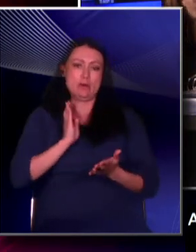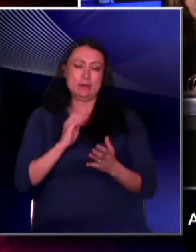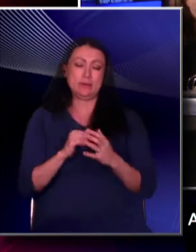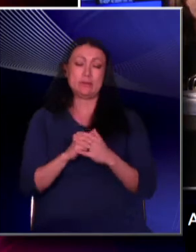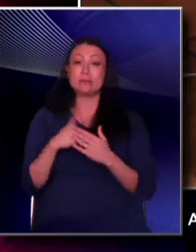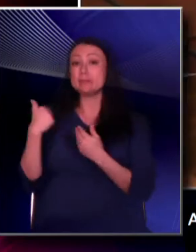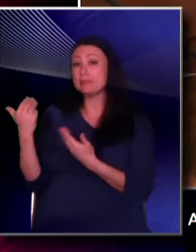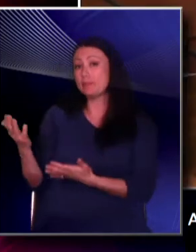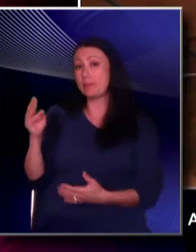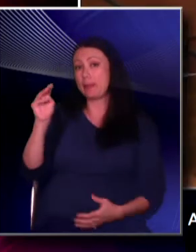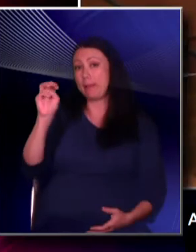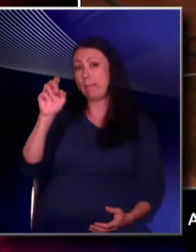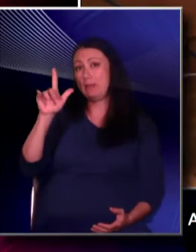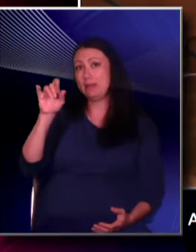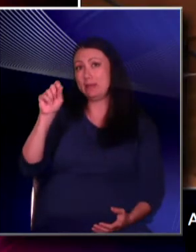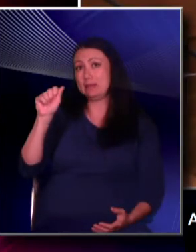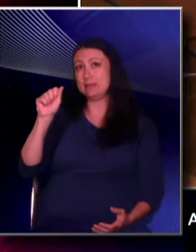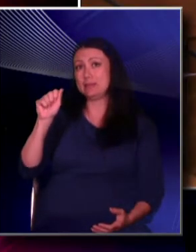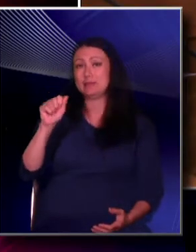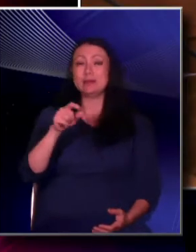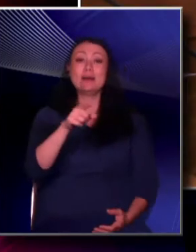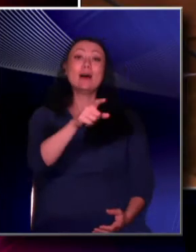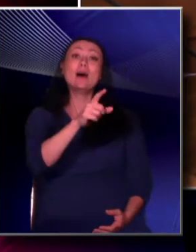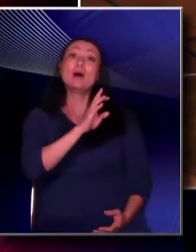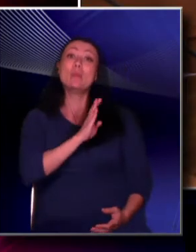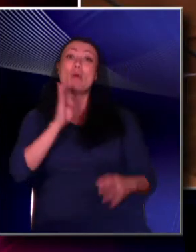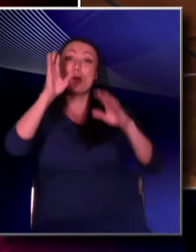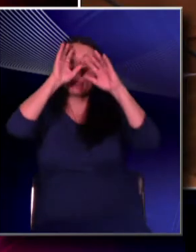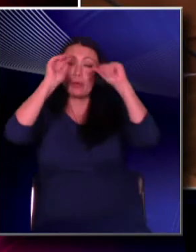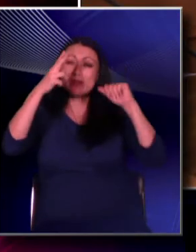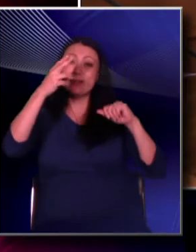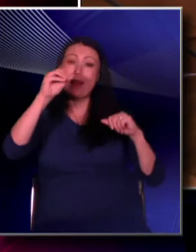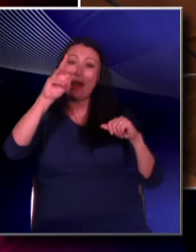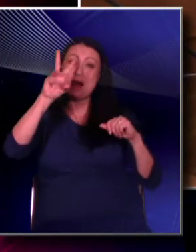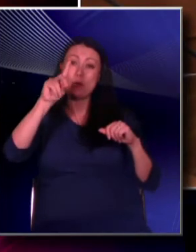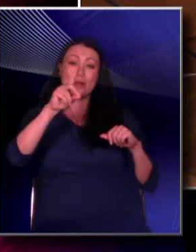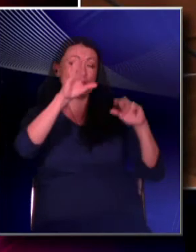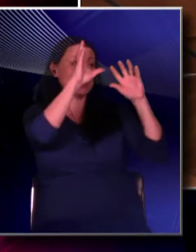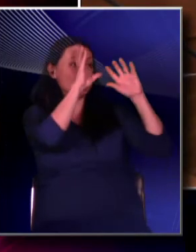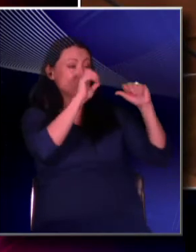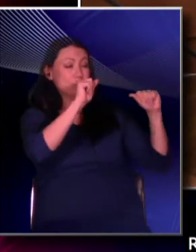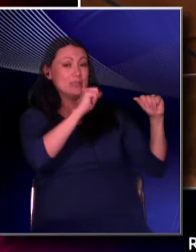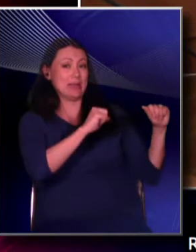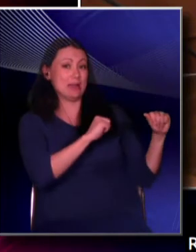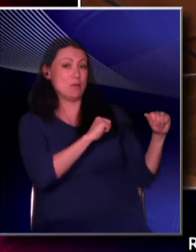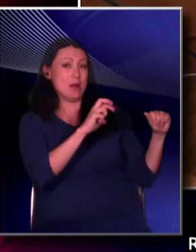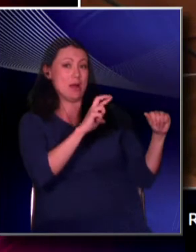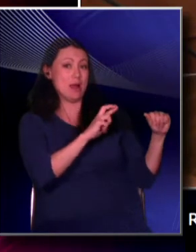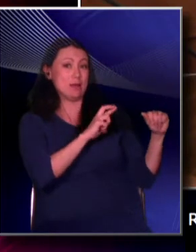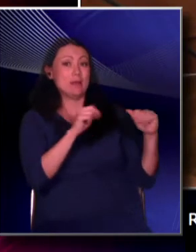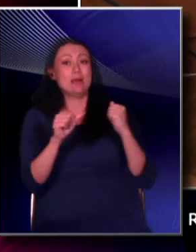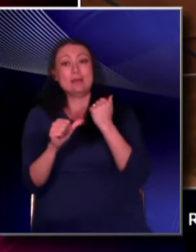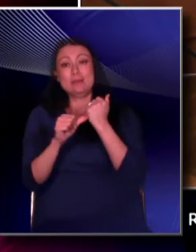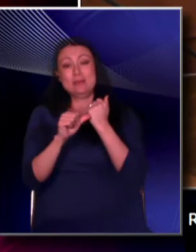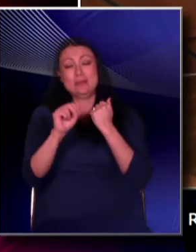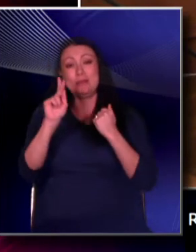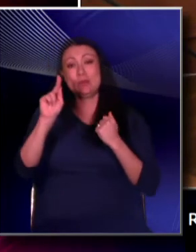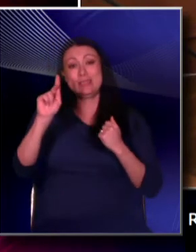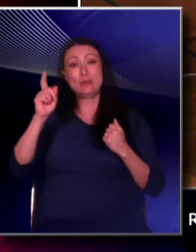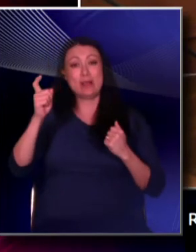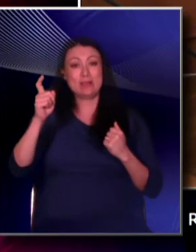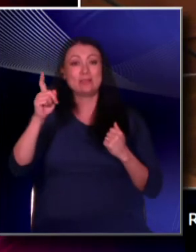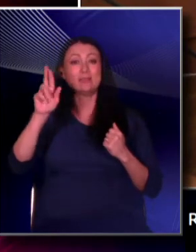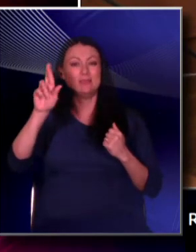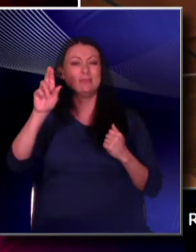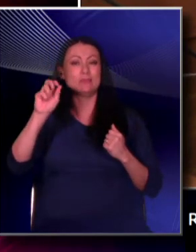Melissa? Board President Howard, Superintendent Reichman, Assistant Superintendent Rex, member of the boards.